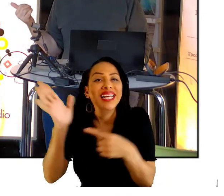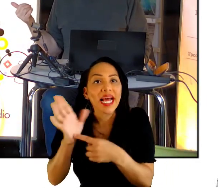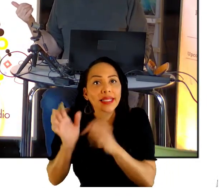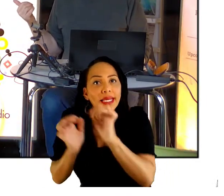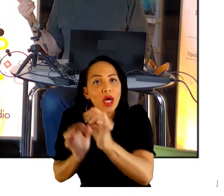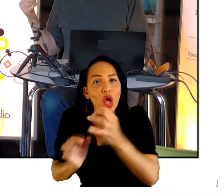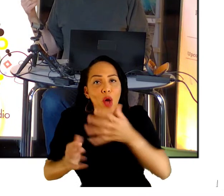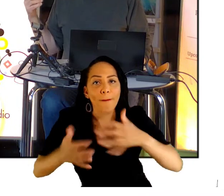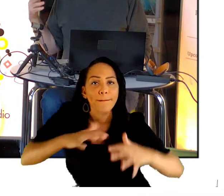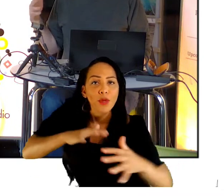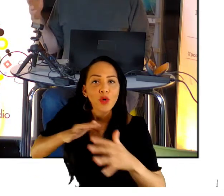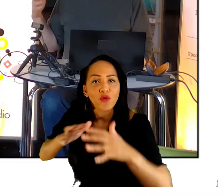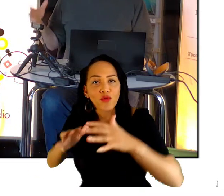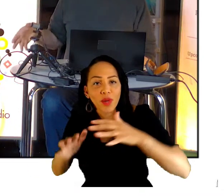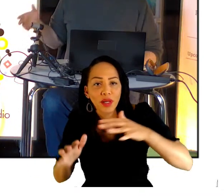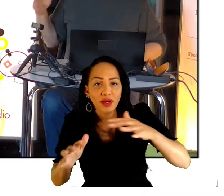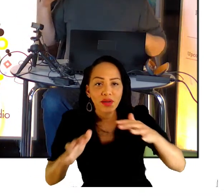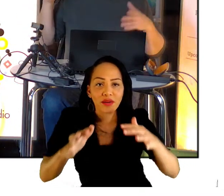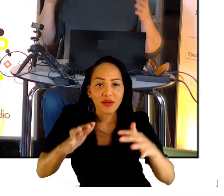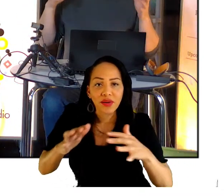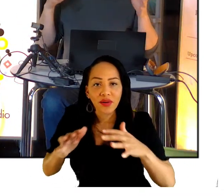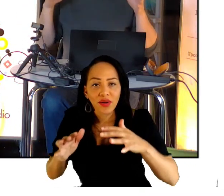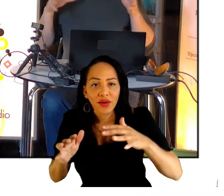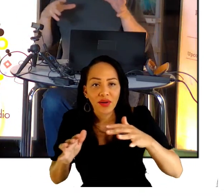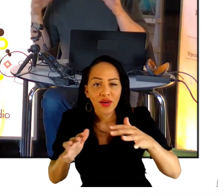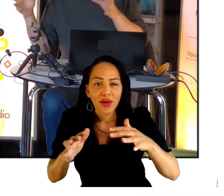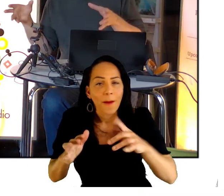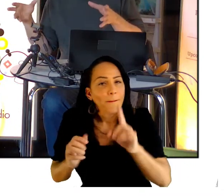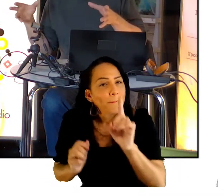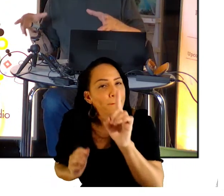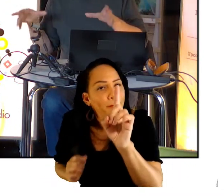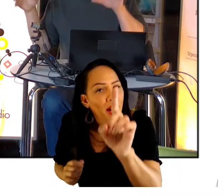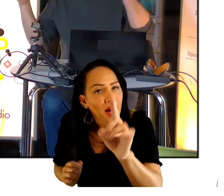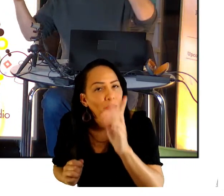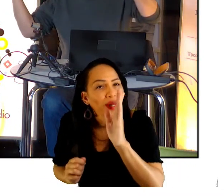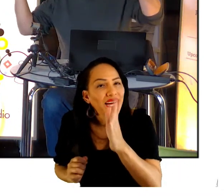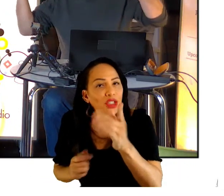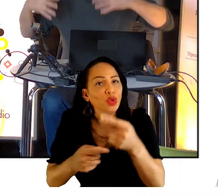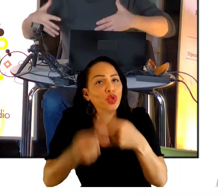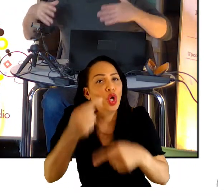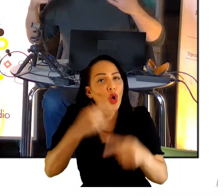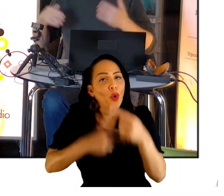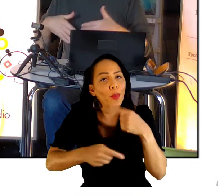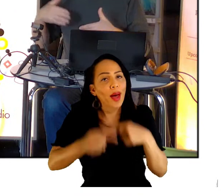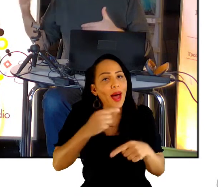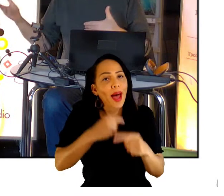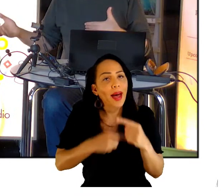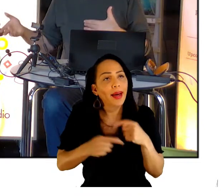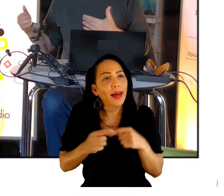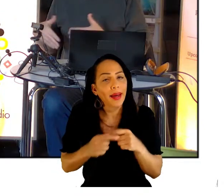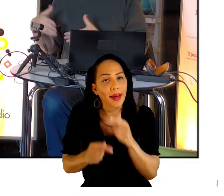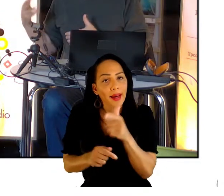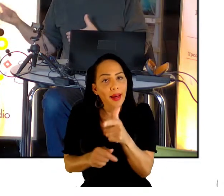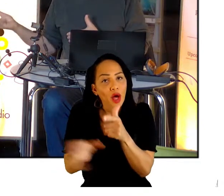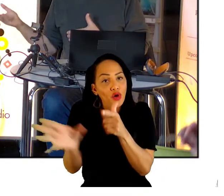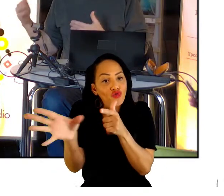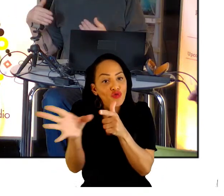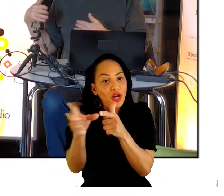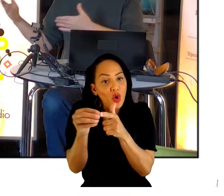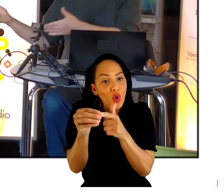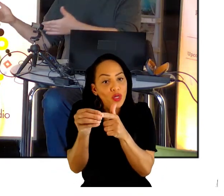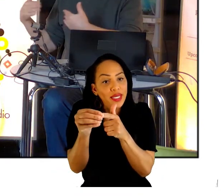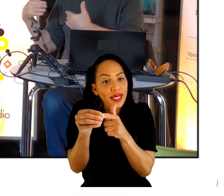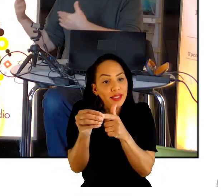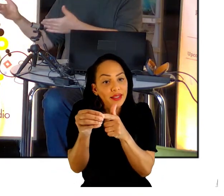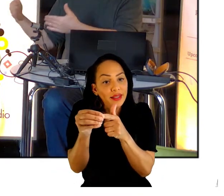work each time, we had to go back and recreate it, to record it, and then play it back, so that Natalie